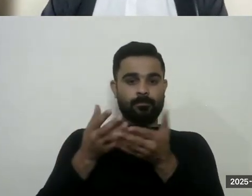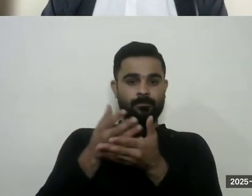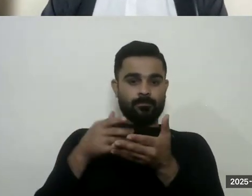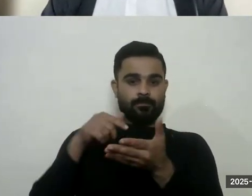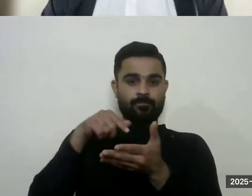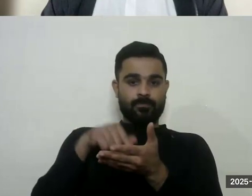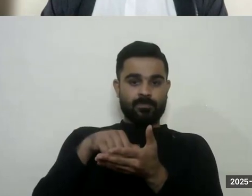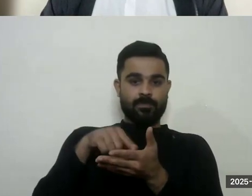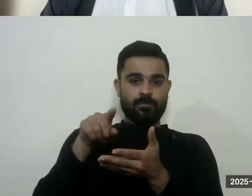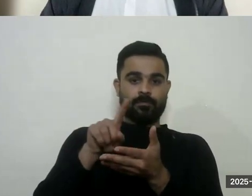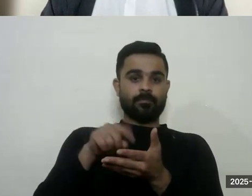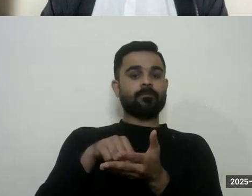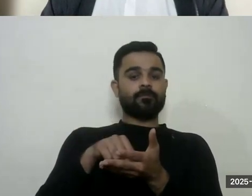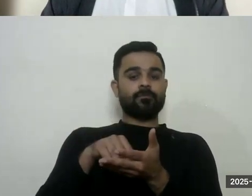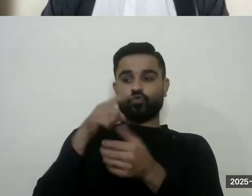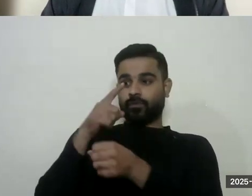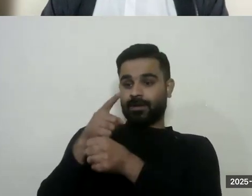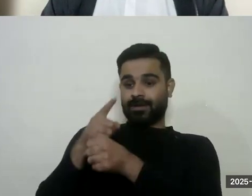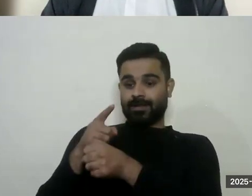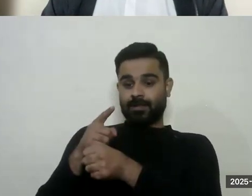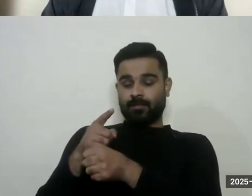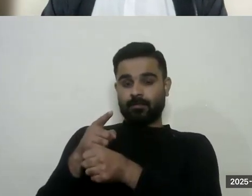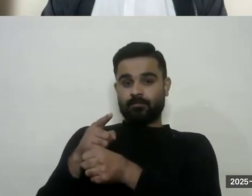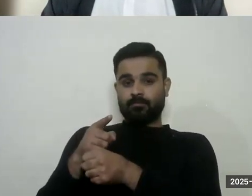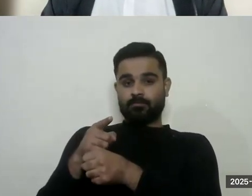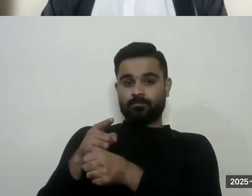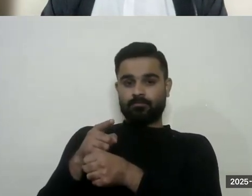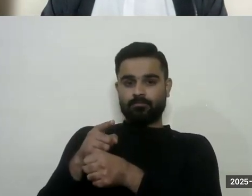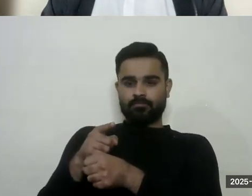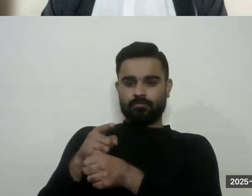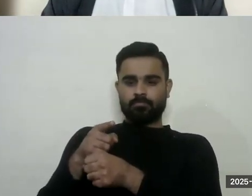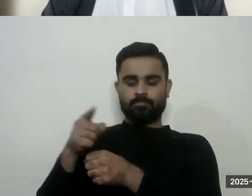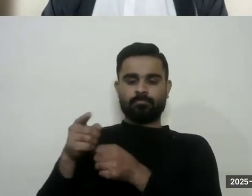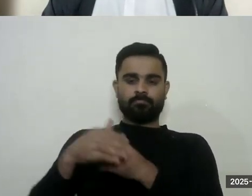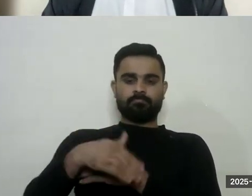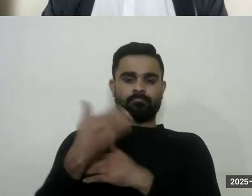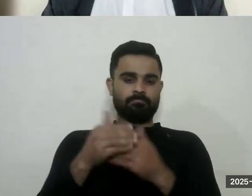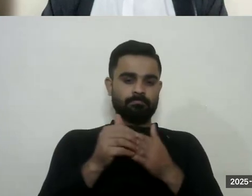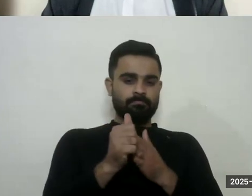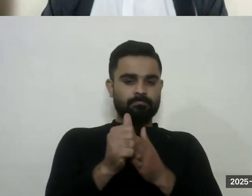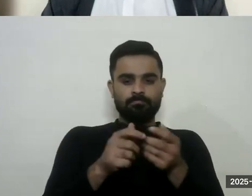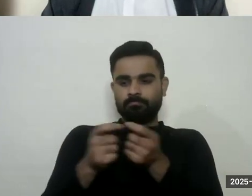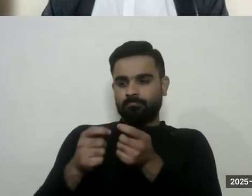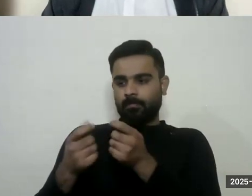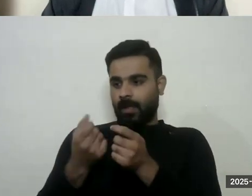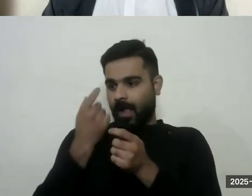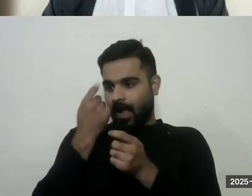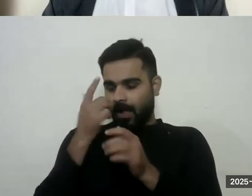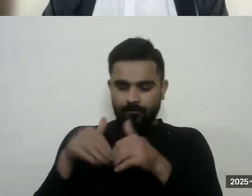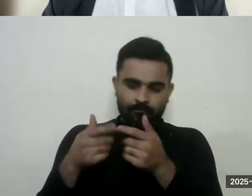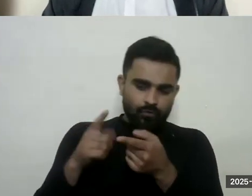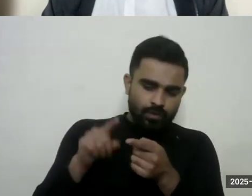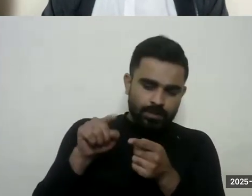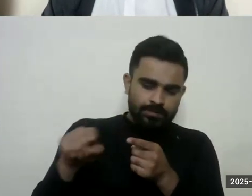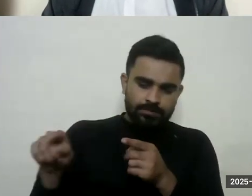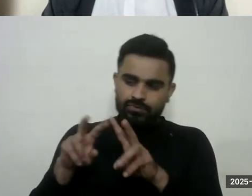where the teacher can just could just about, facilitate, try to understand what is it that